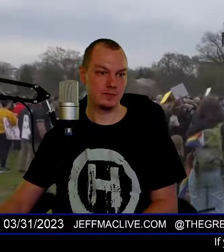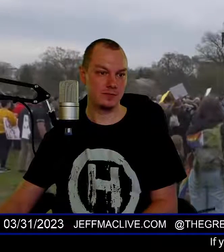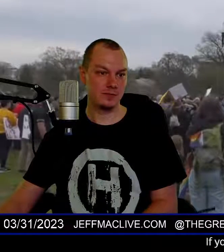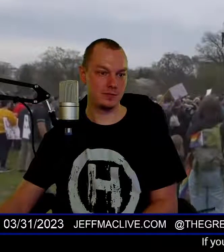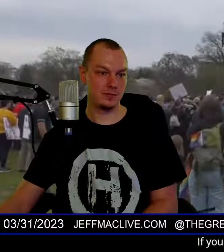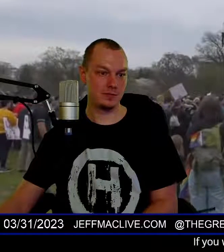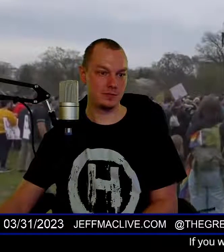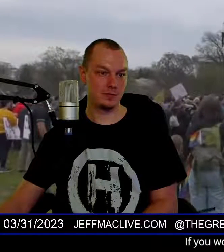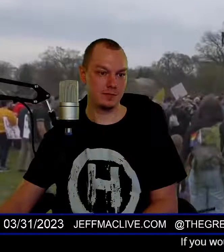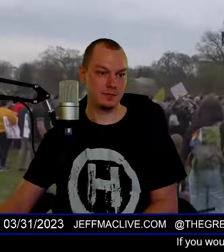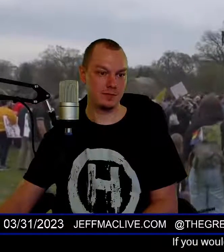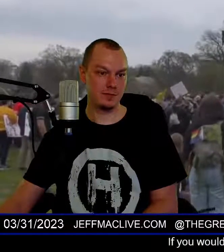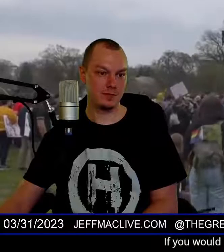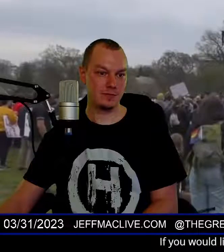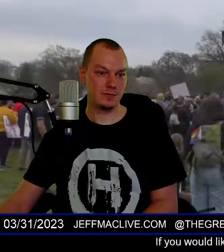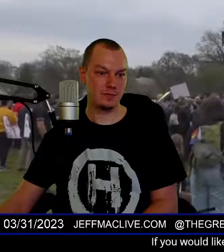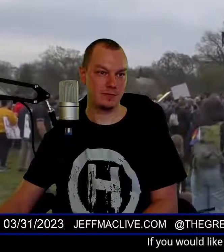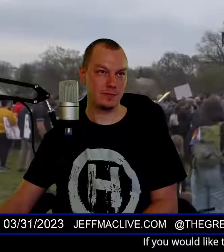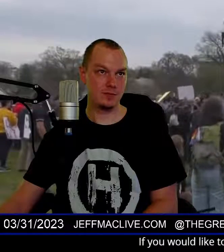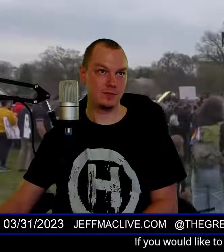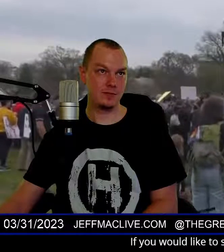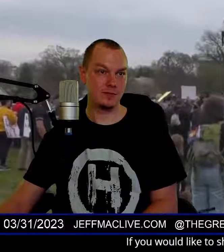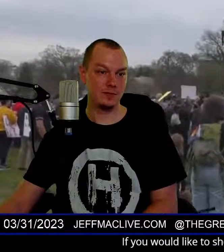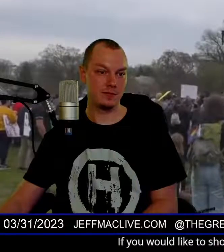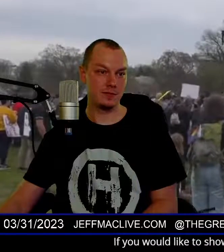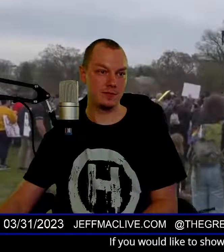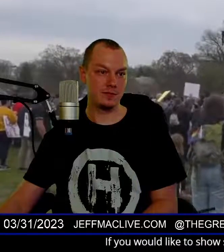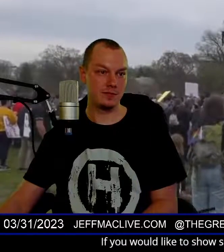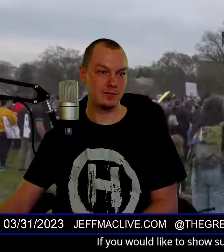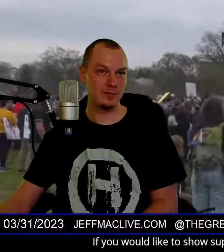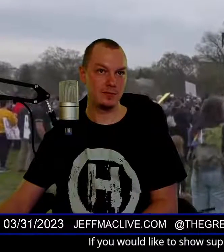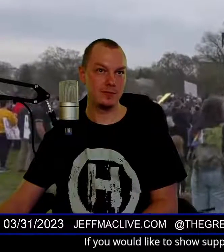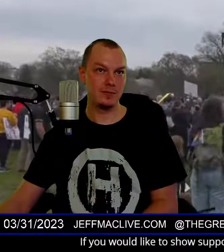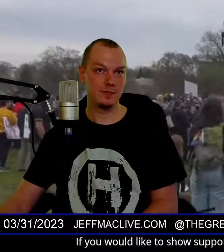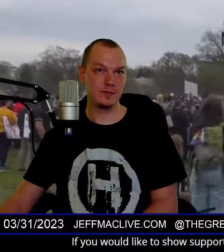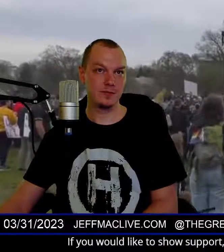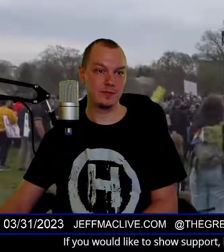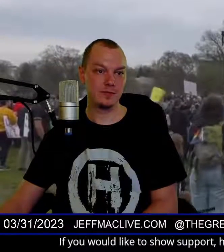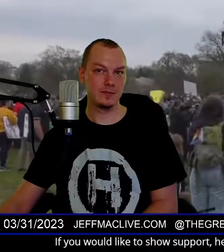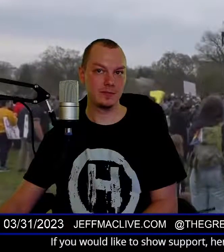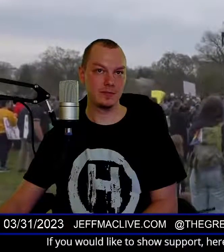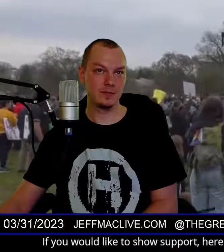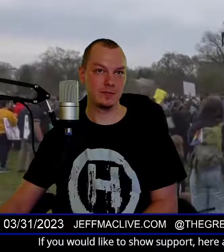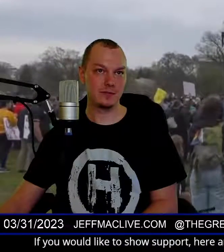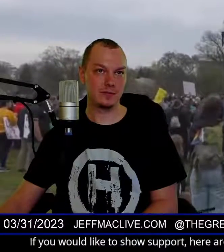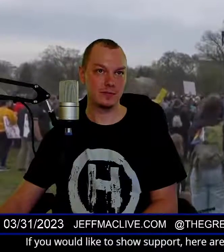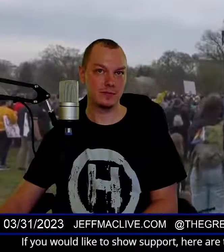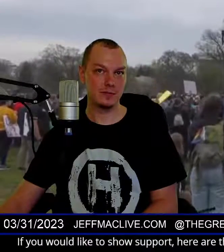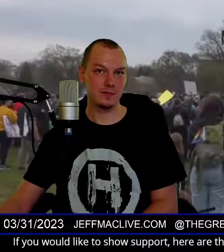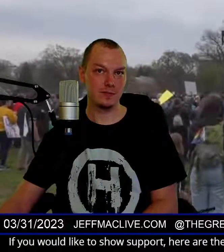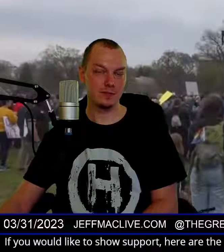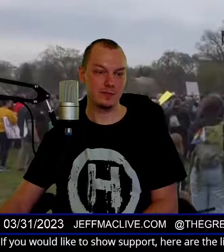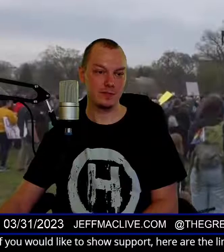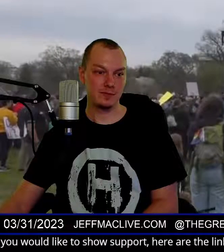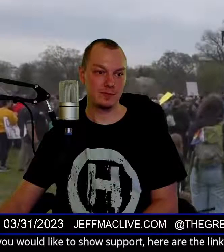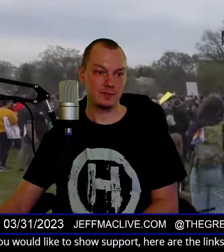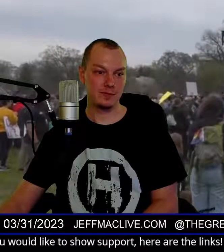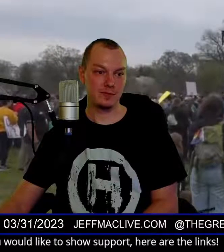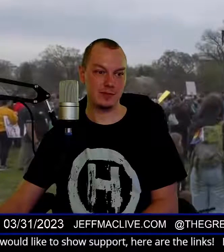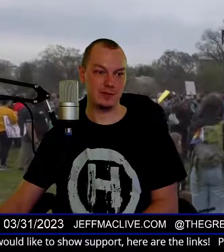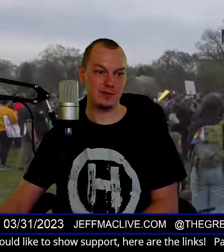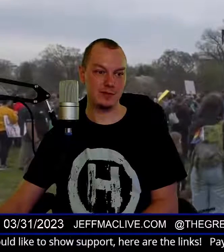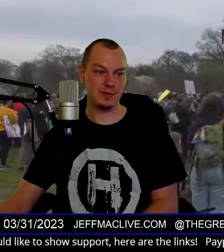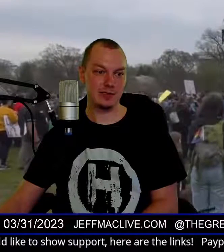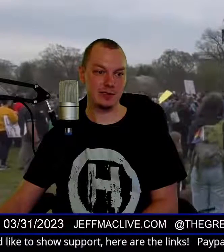And I believe that, yes. But I also believe that it will be hard. But I also believe in transgender militants and